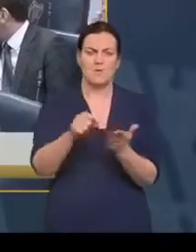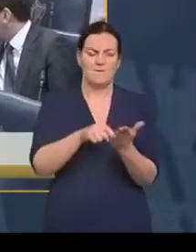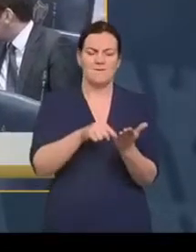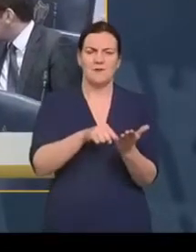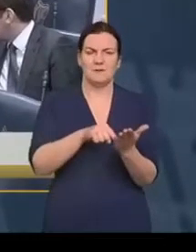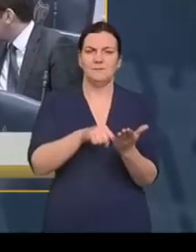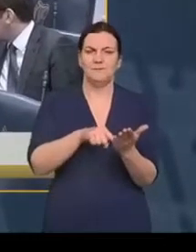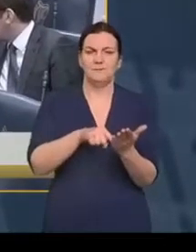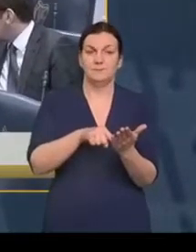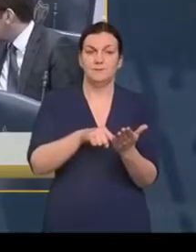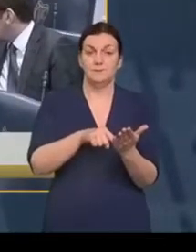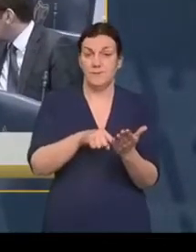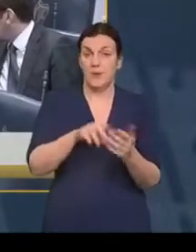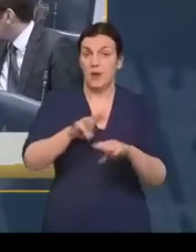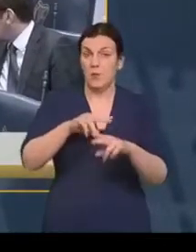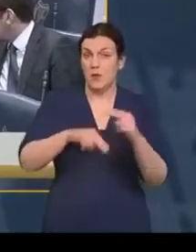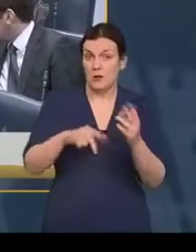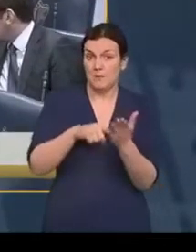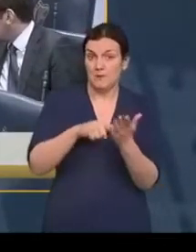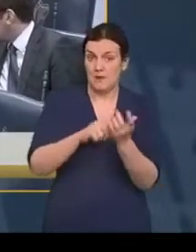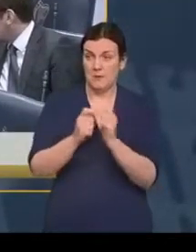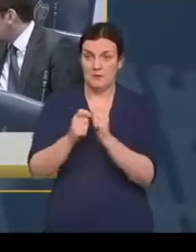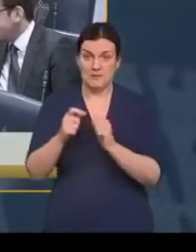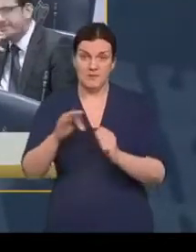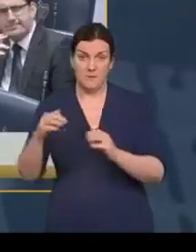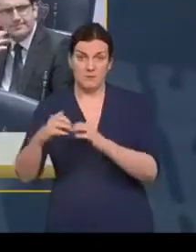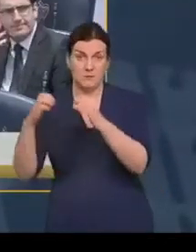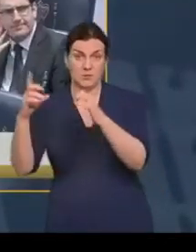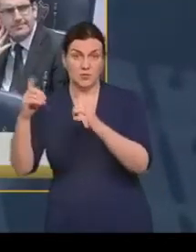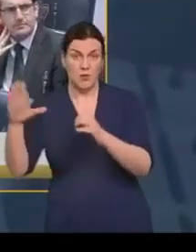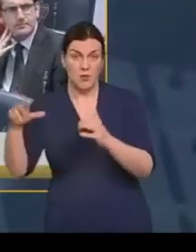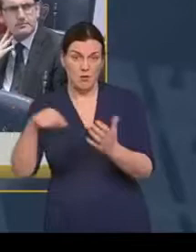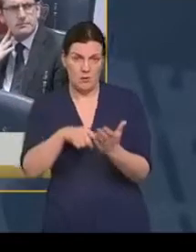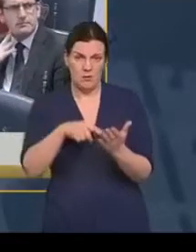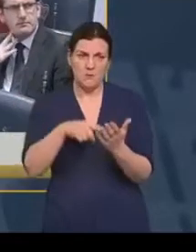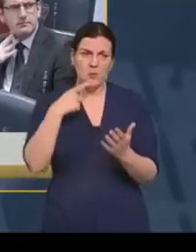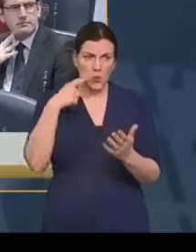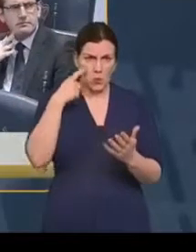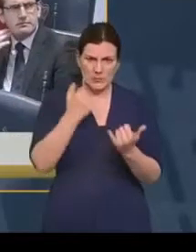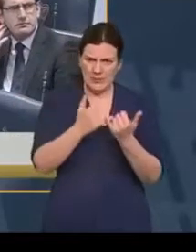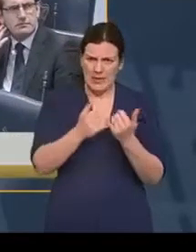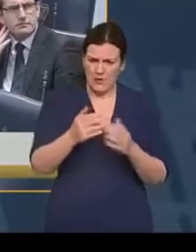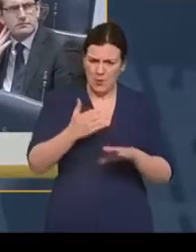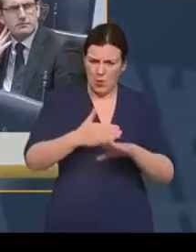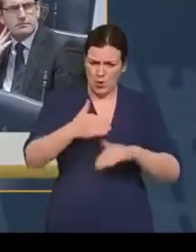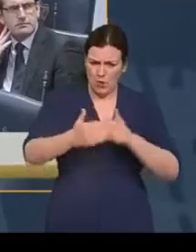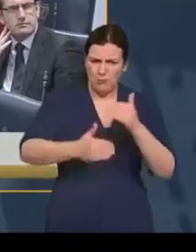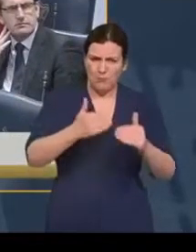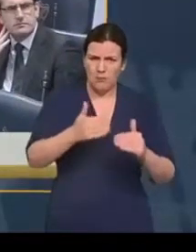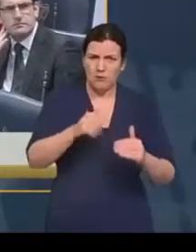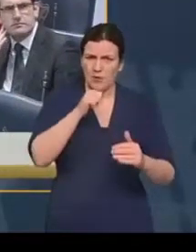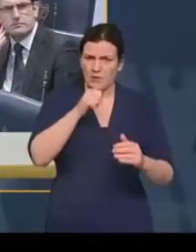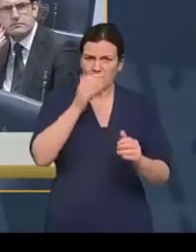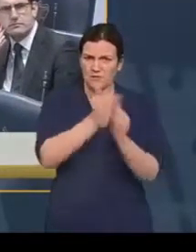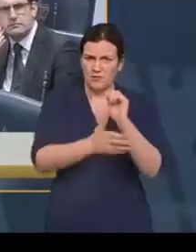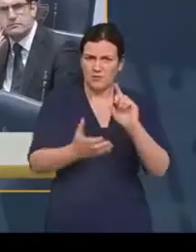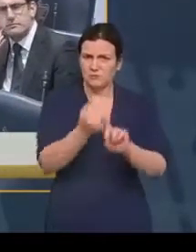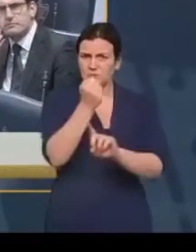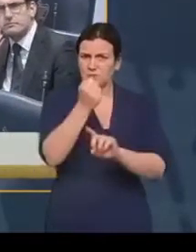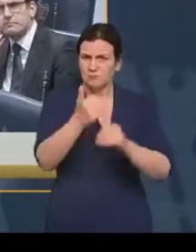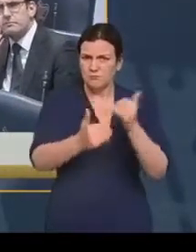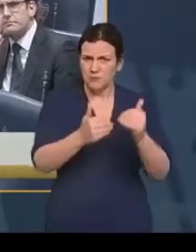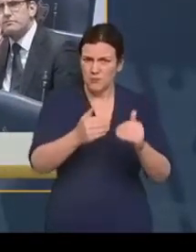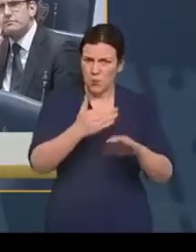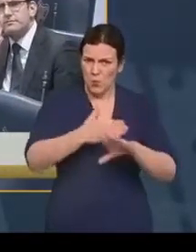amendment number 12. I welcome that, but I would signal that it seems to be a work in progress, that it's not